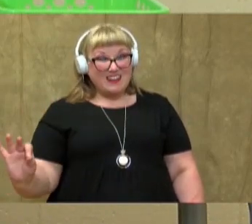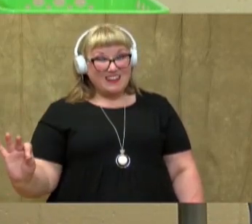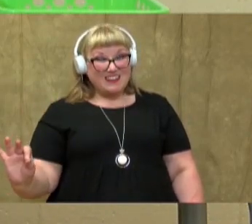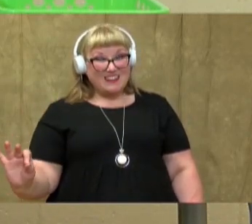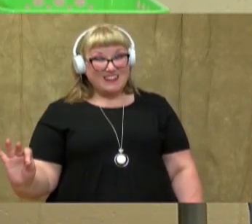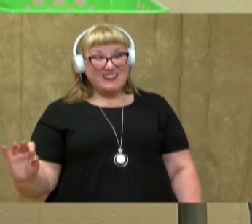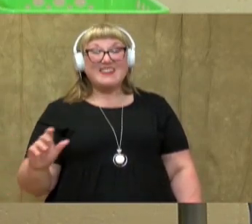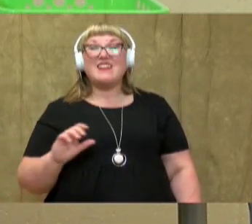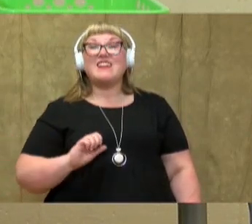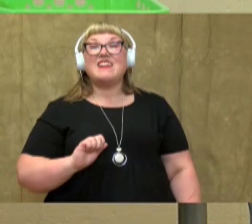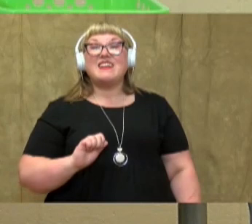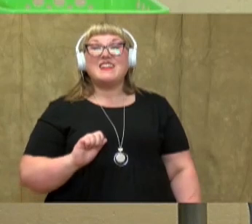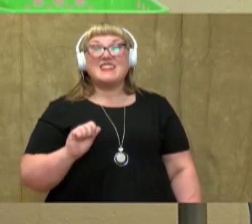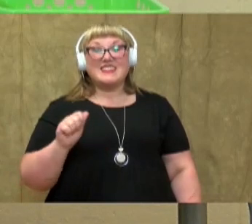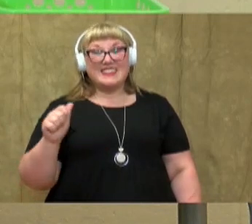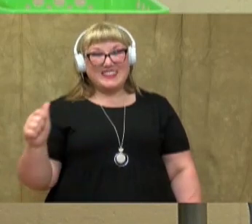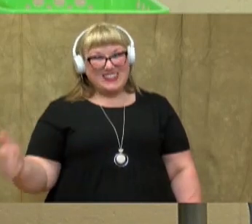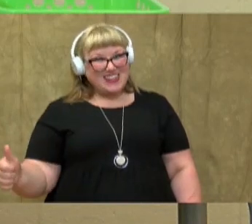nine,